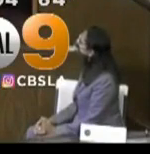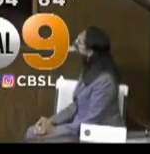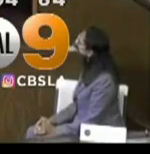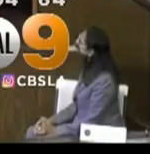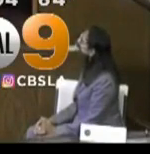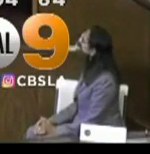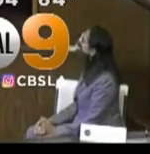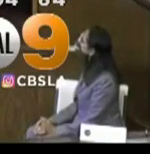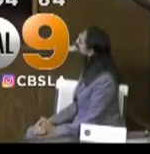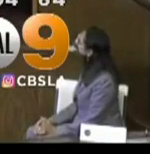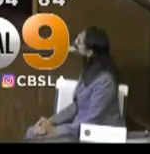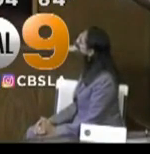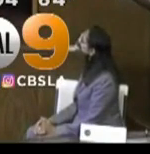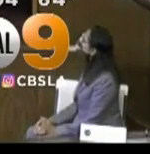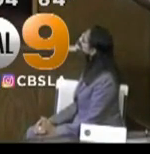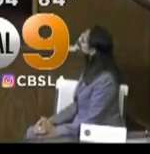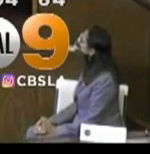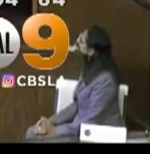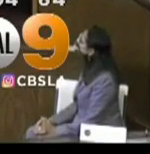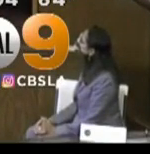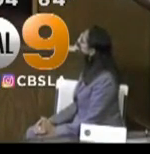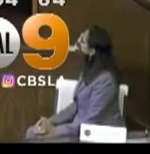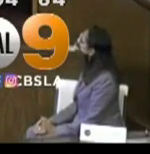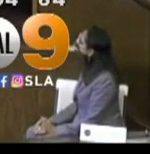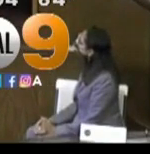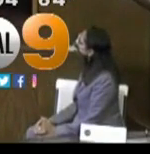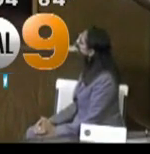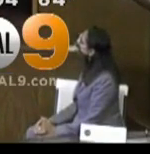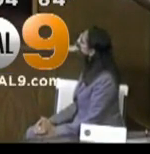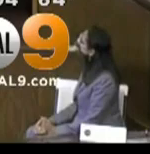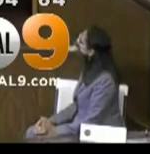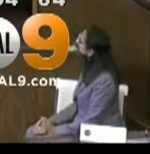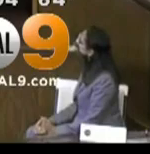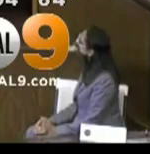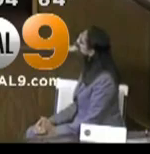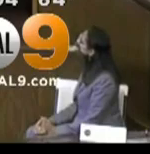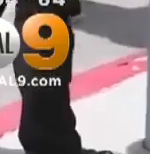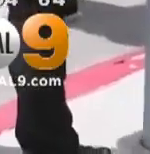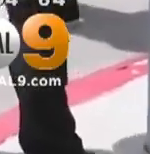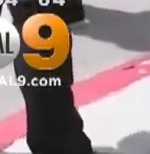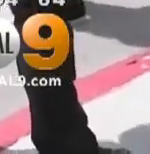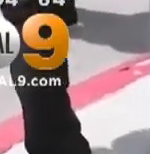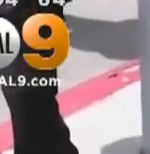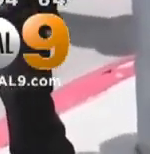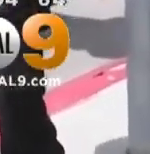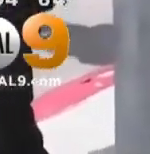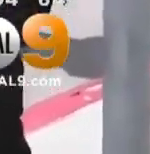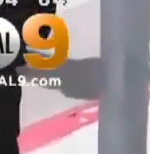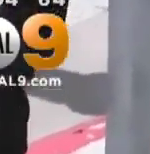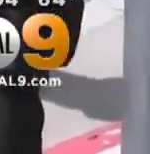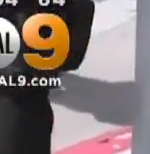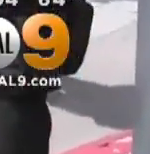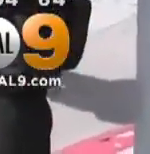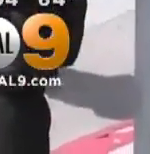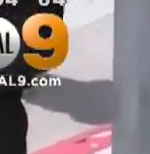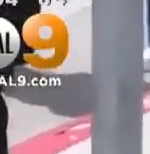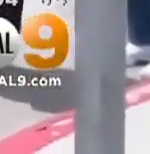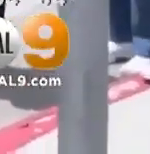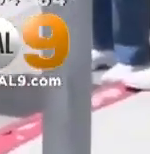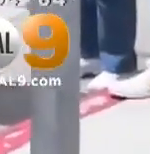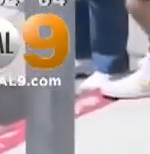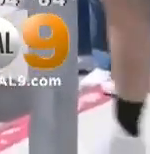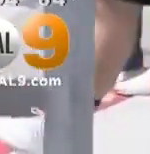we are going to be who we want to be, or we're going to continue being the killers that we are. The police union said he was talking about